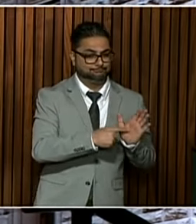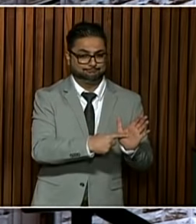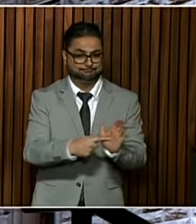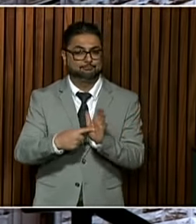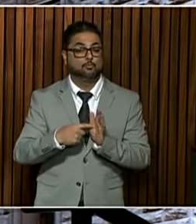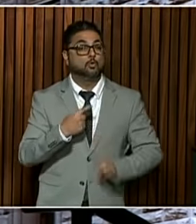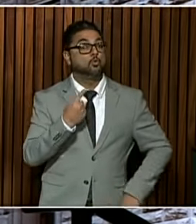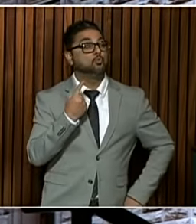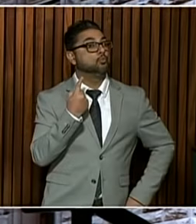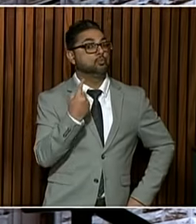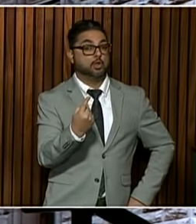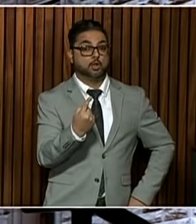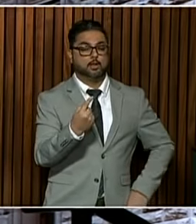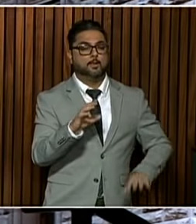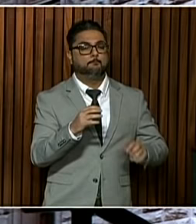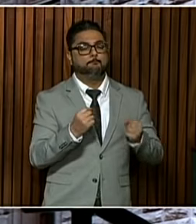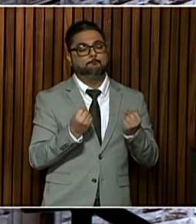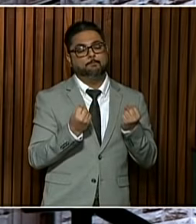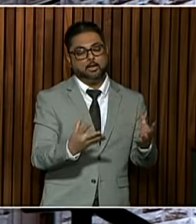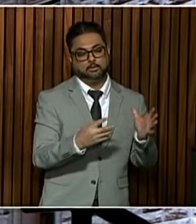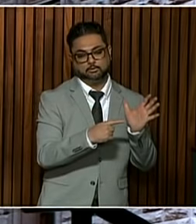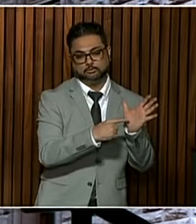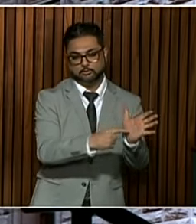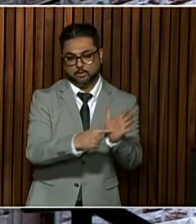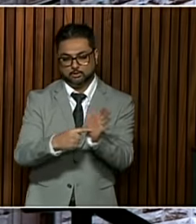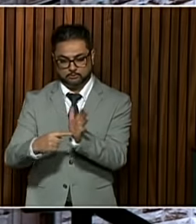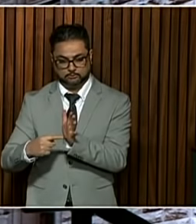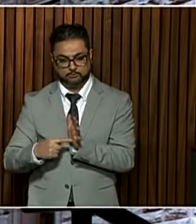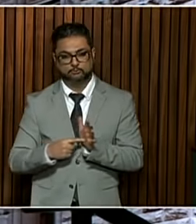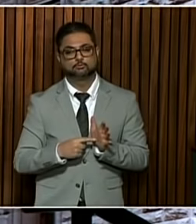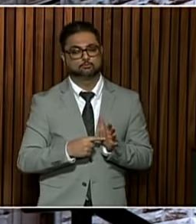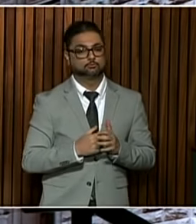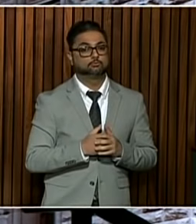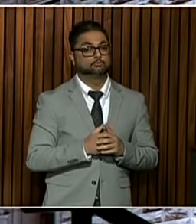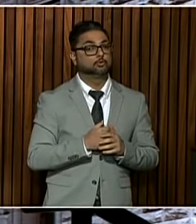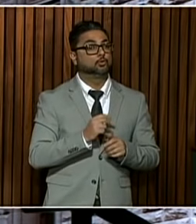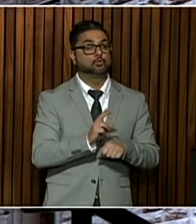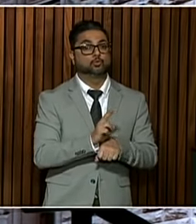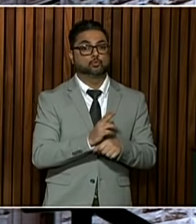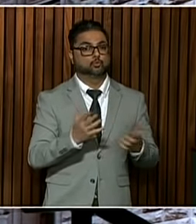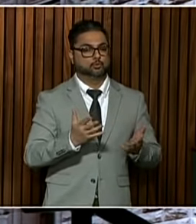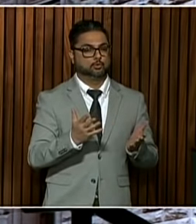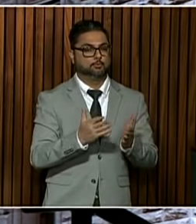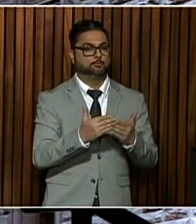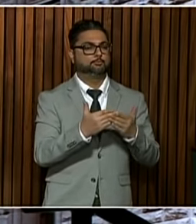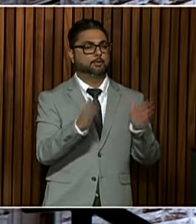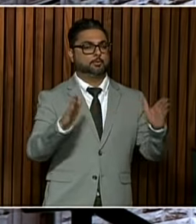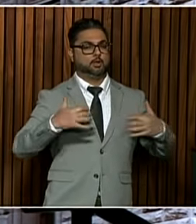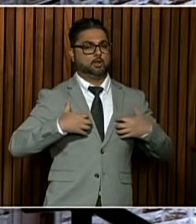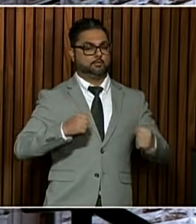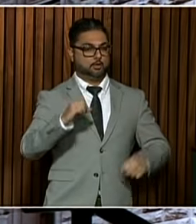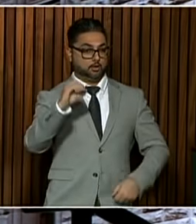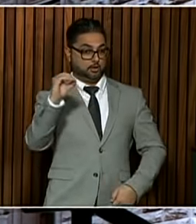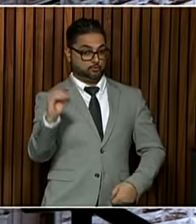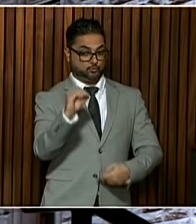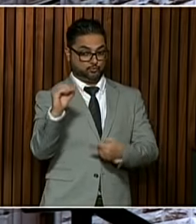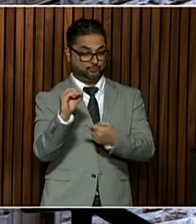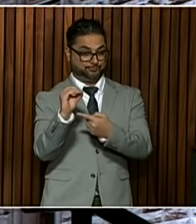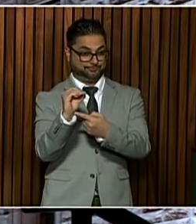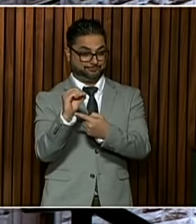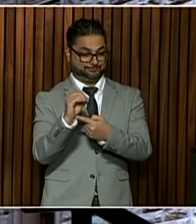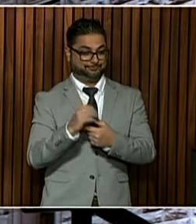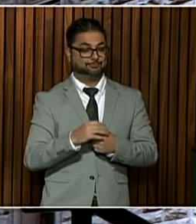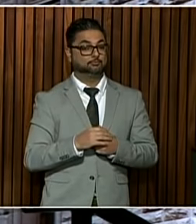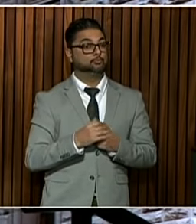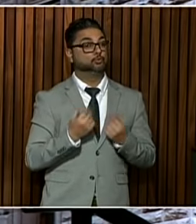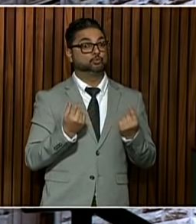Health Ontario to develop some models and assess some of the other ones, the Imperial model, looking at what some of